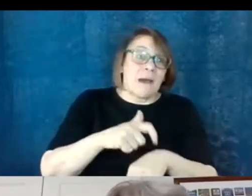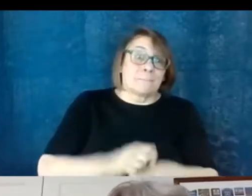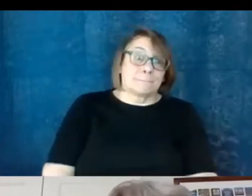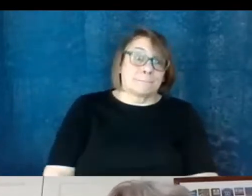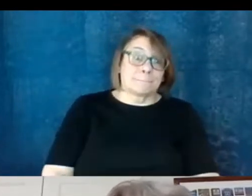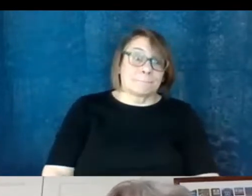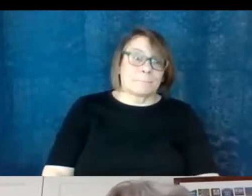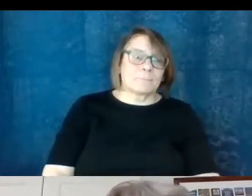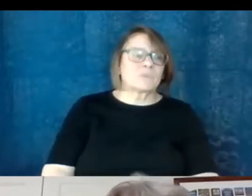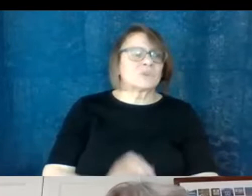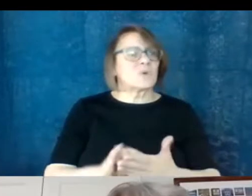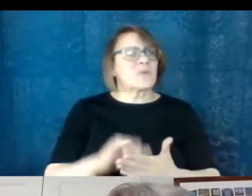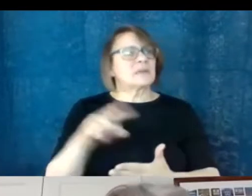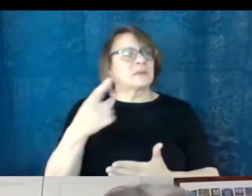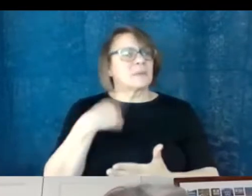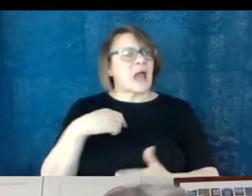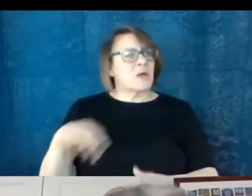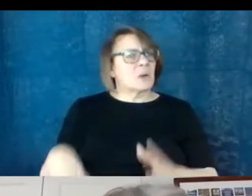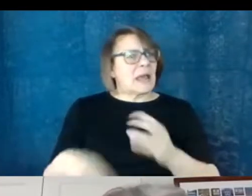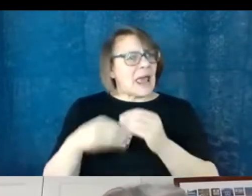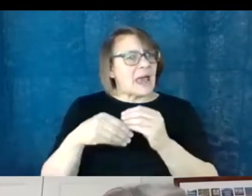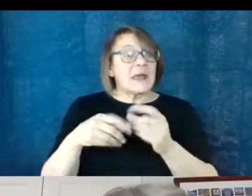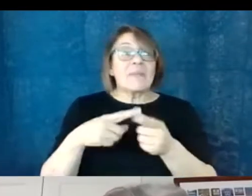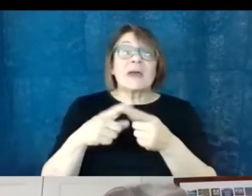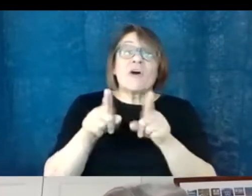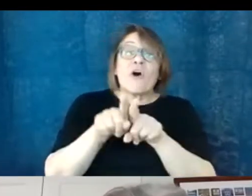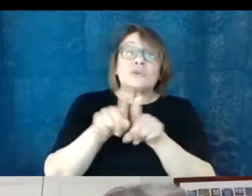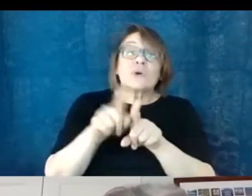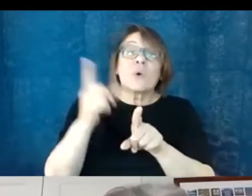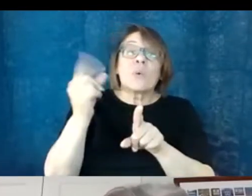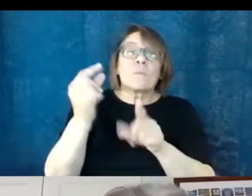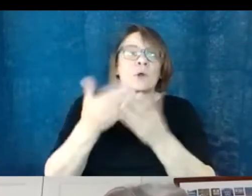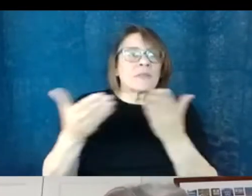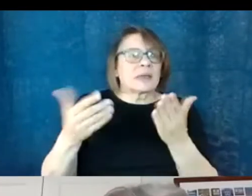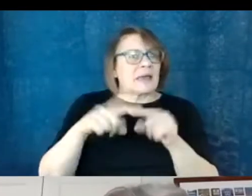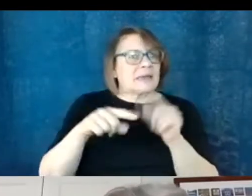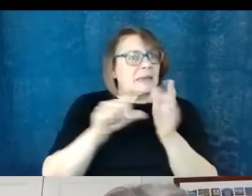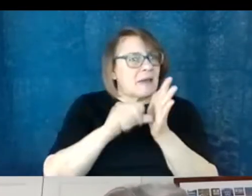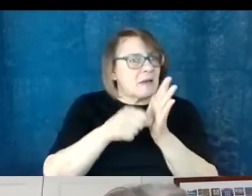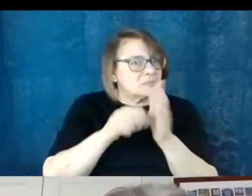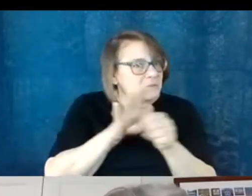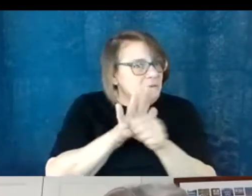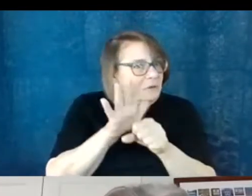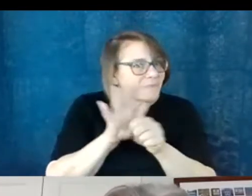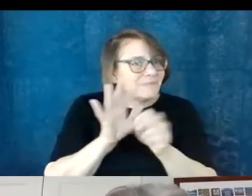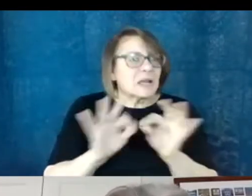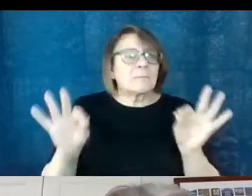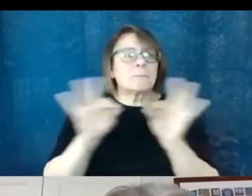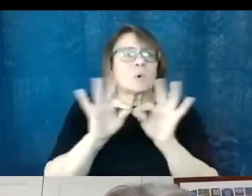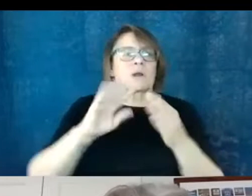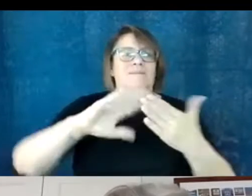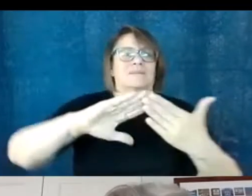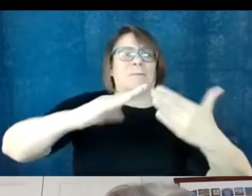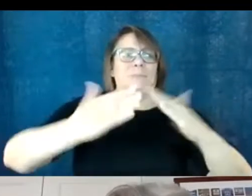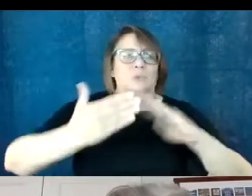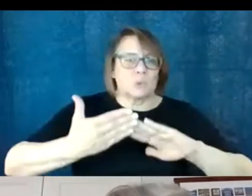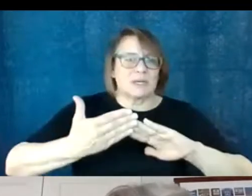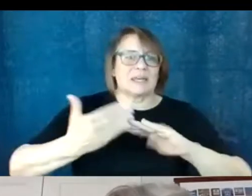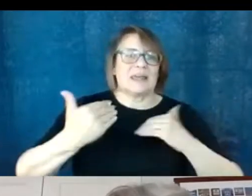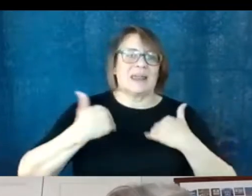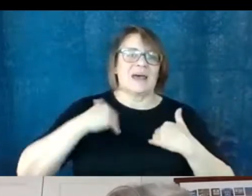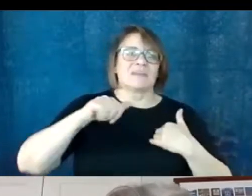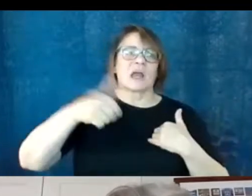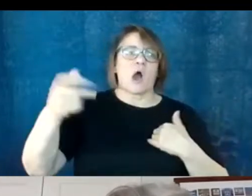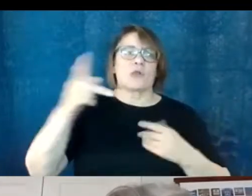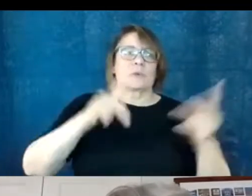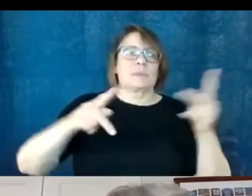in. So that is something that I would add. And then also, I just can't emphasize enough the importance of community and having other people